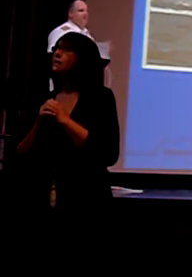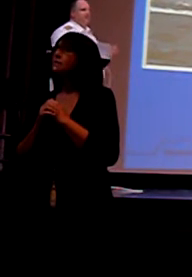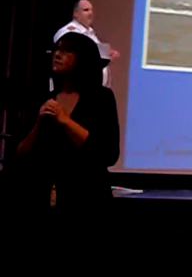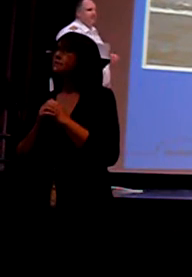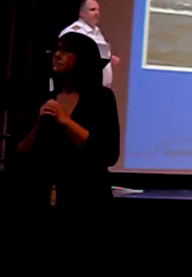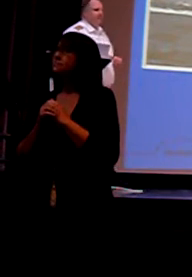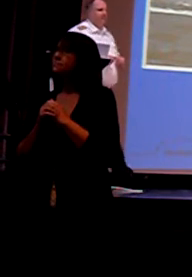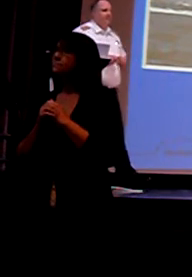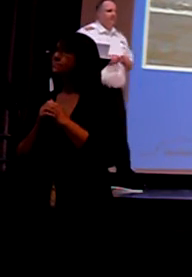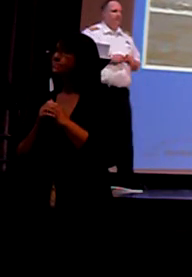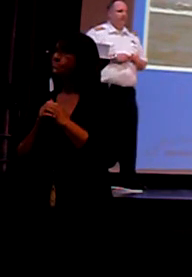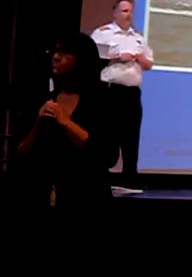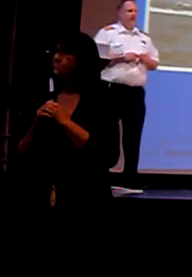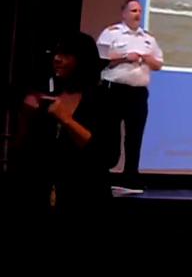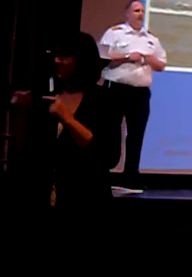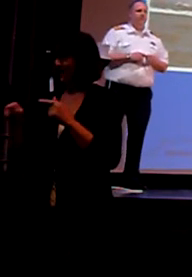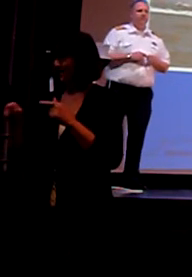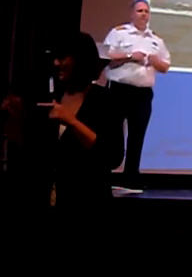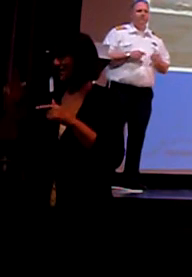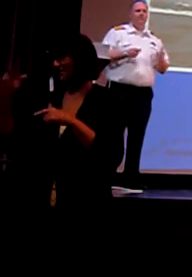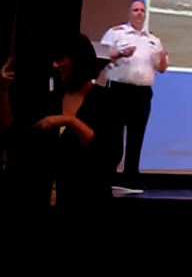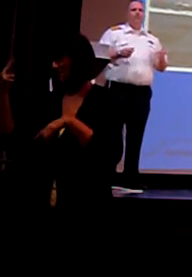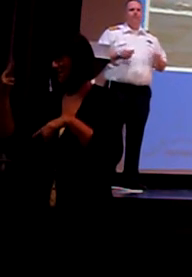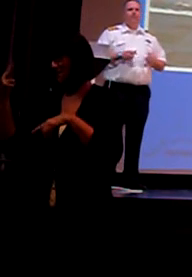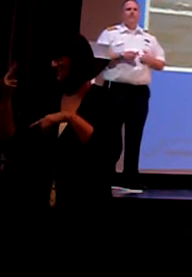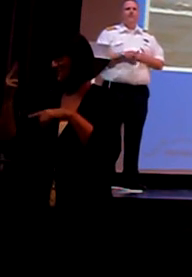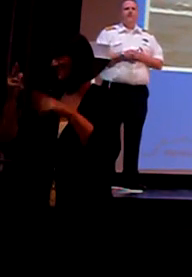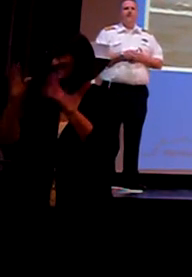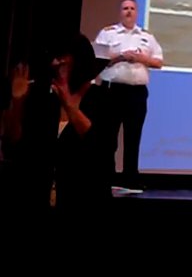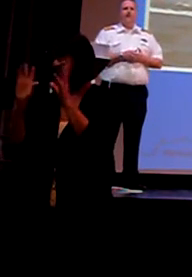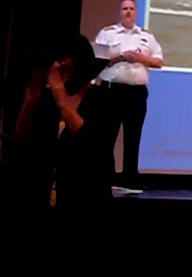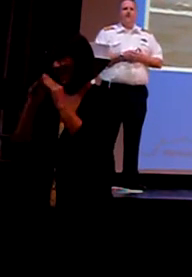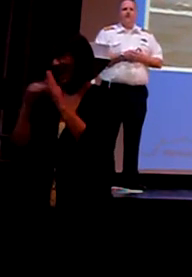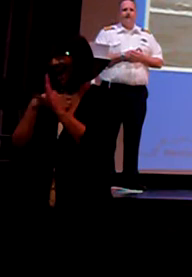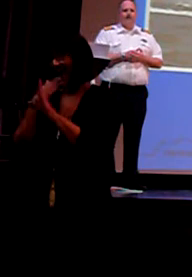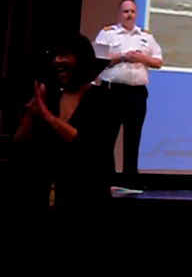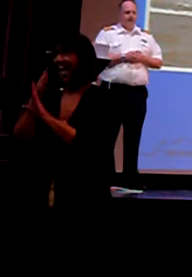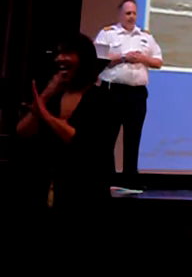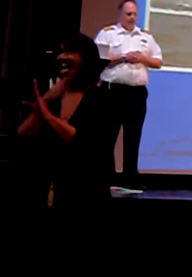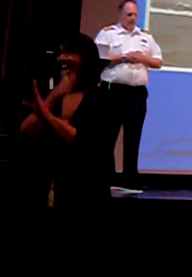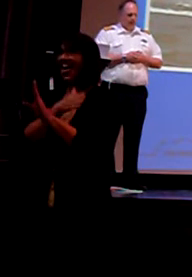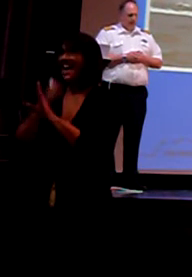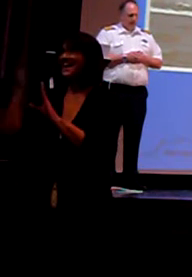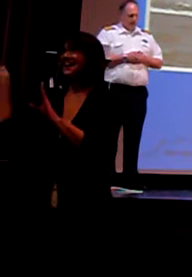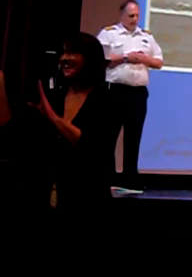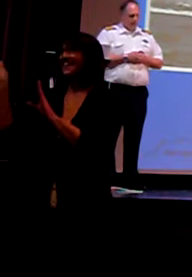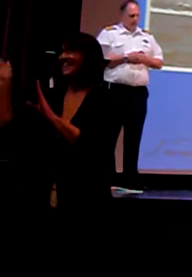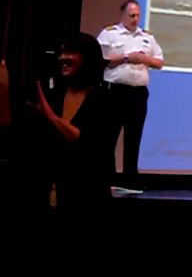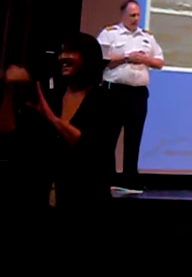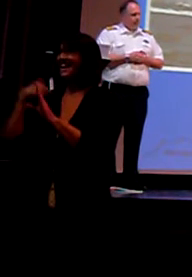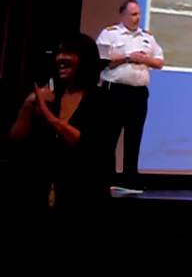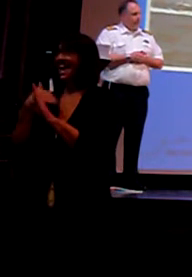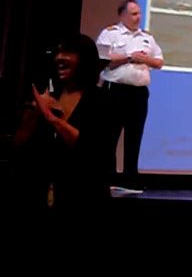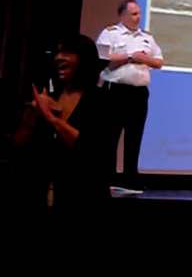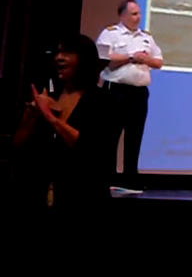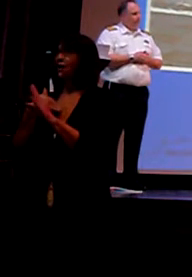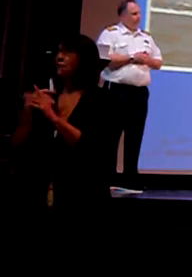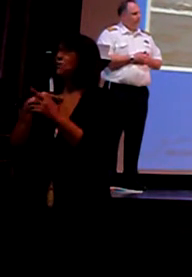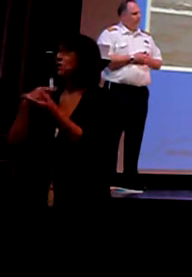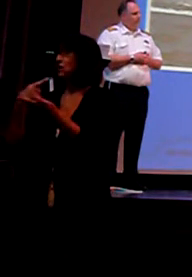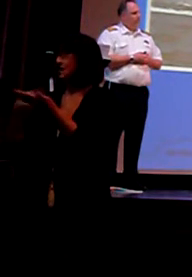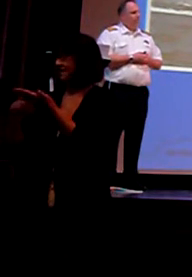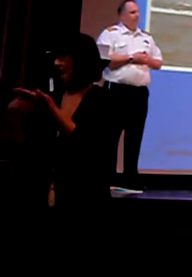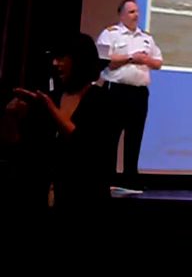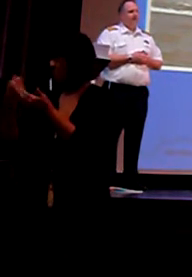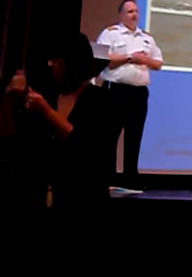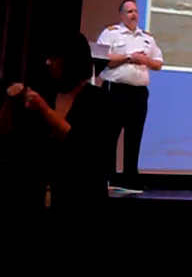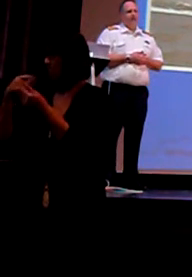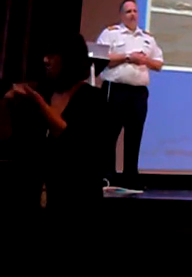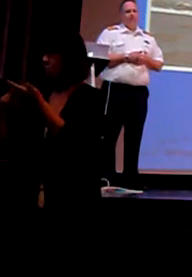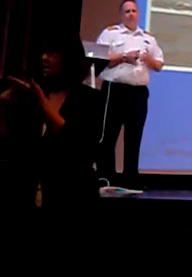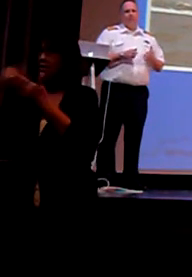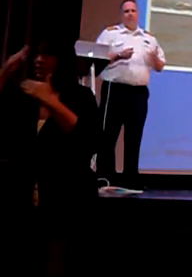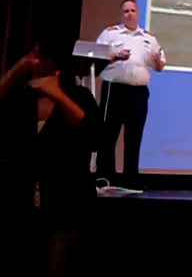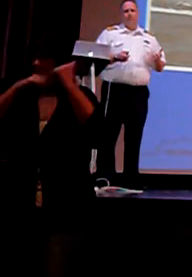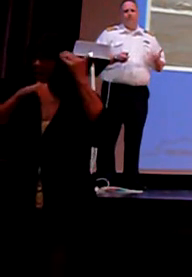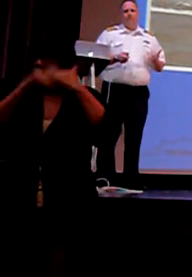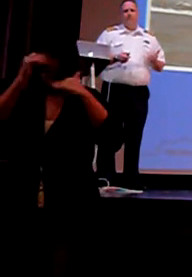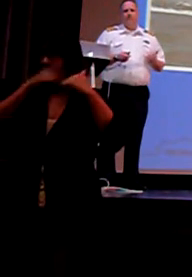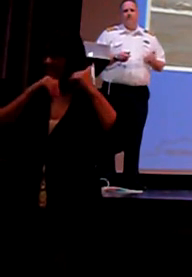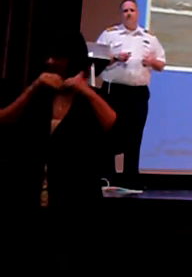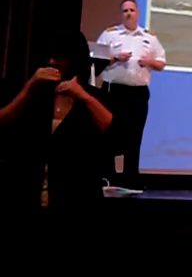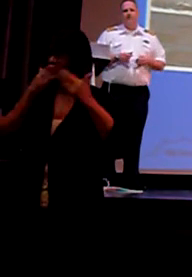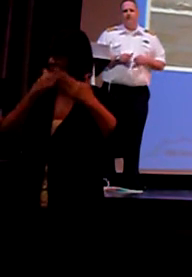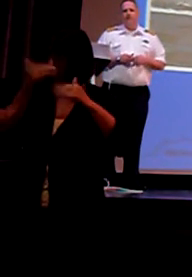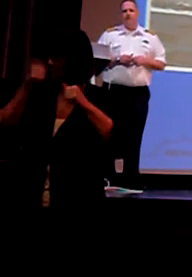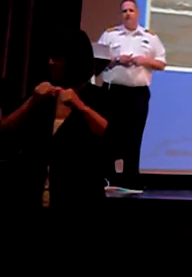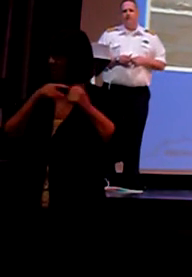this is the third seminar that I had. Before this, I had one where we talked about the building of the harmony